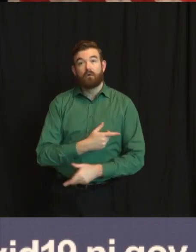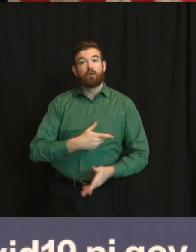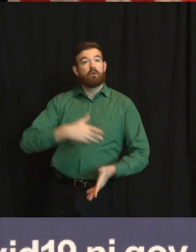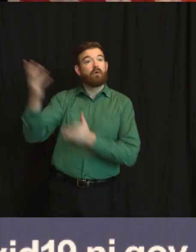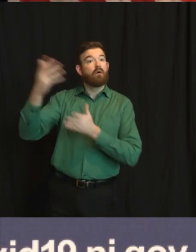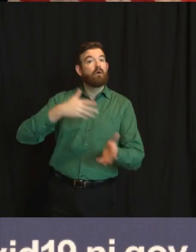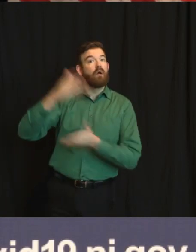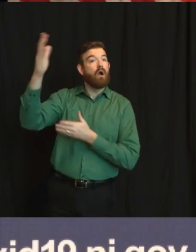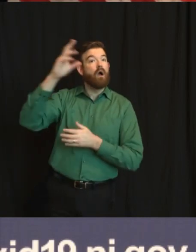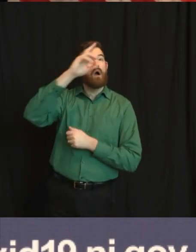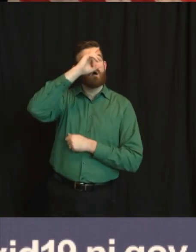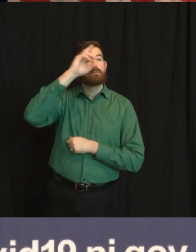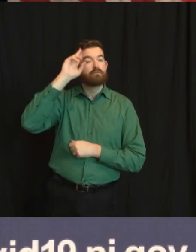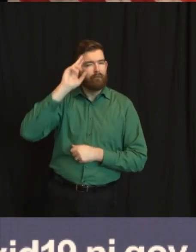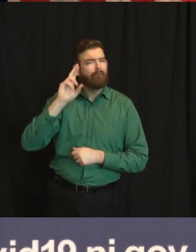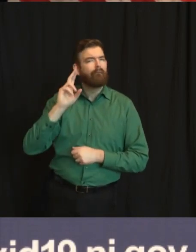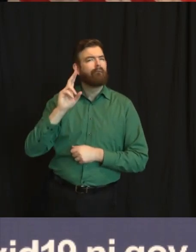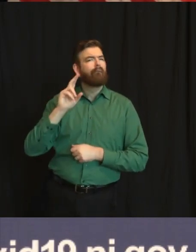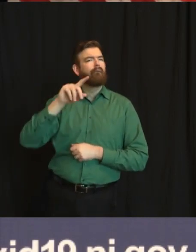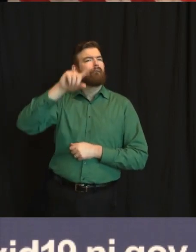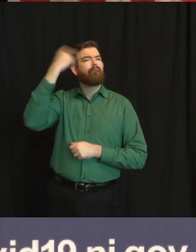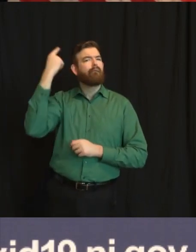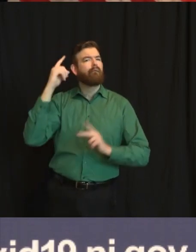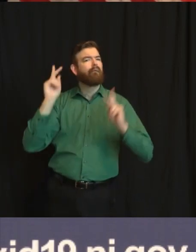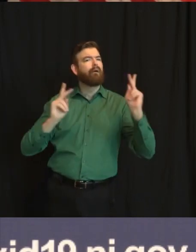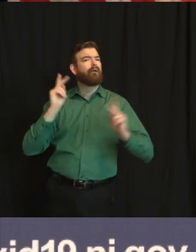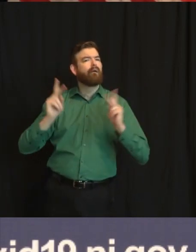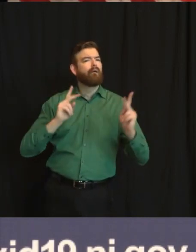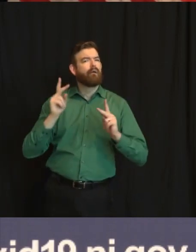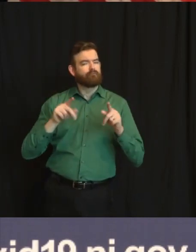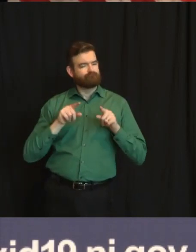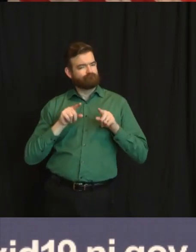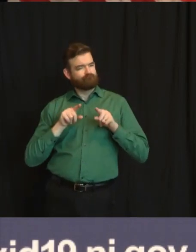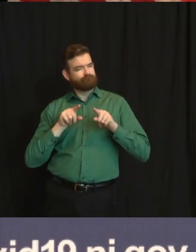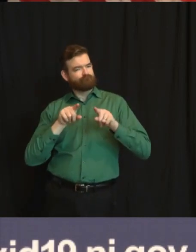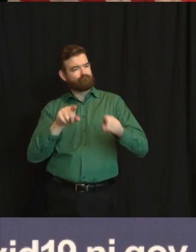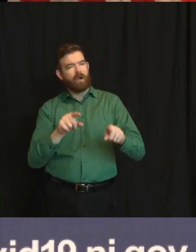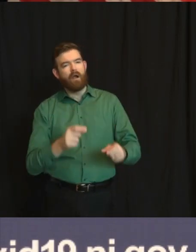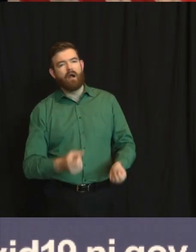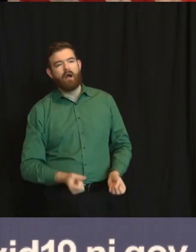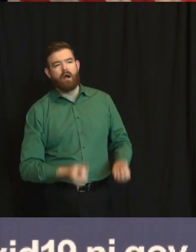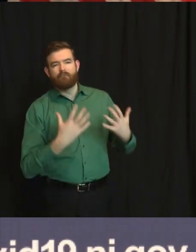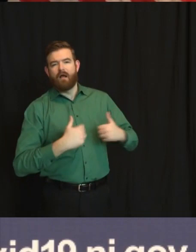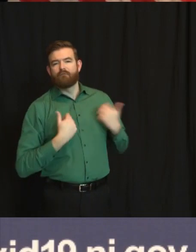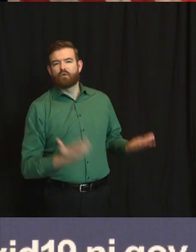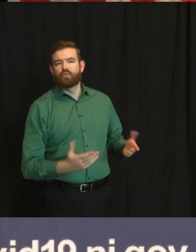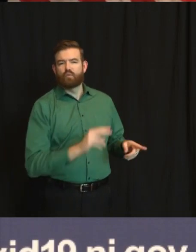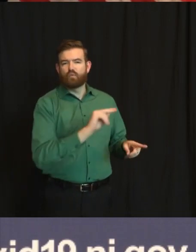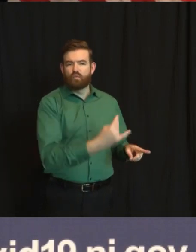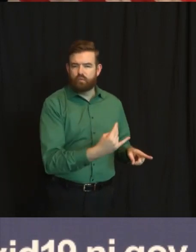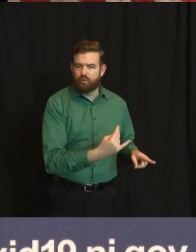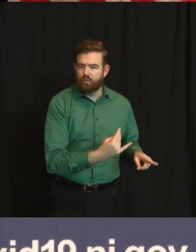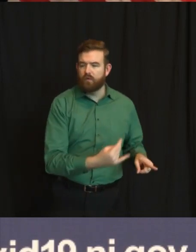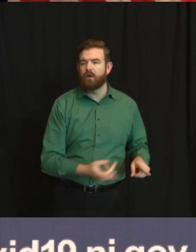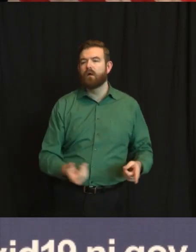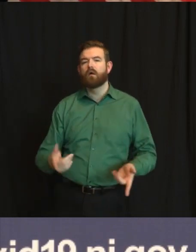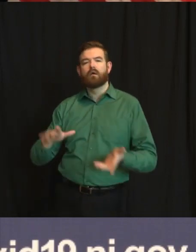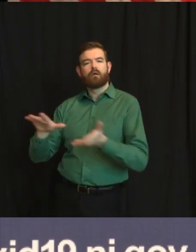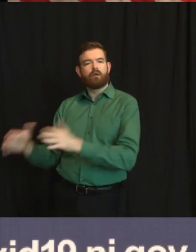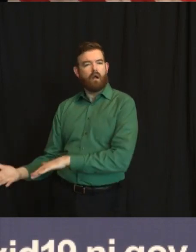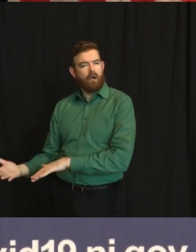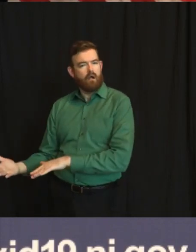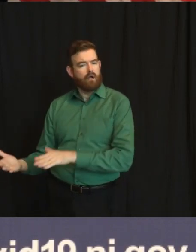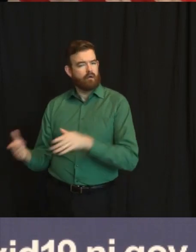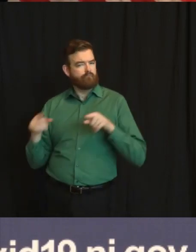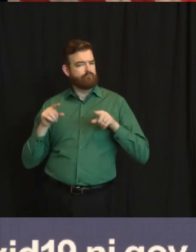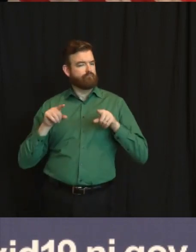number is broadly consistent with the representation among the fatalities, sadly, but in either case, or in both